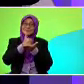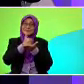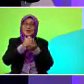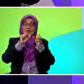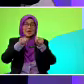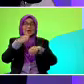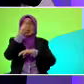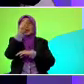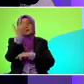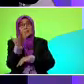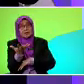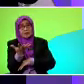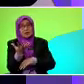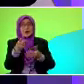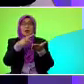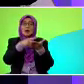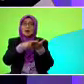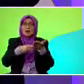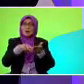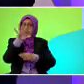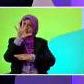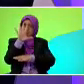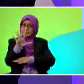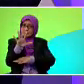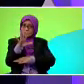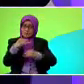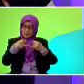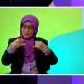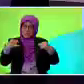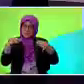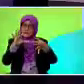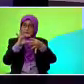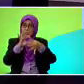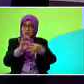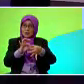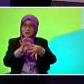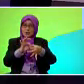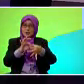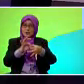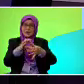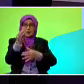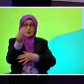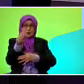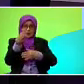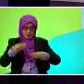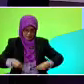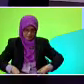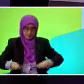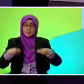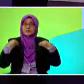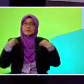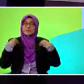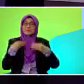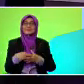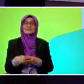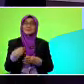you, to remind ourselves what are the 5 types of microorganisms. Okay. So who's the lucky person? Who wants to try first? What